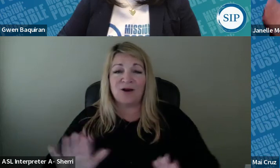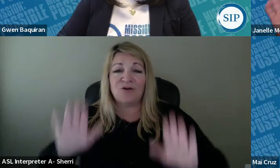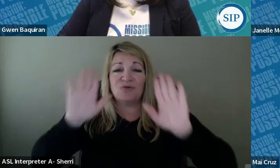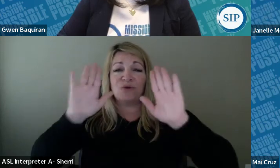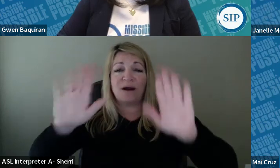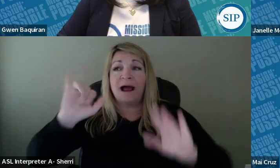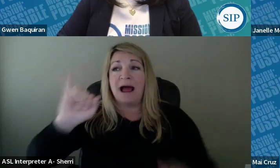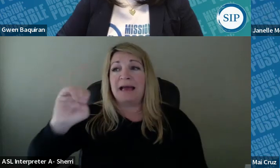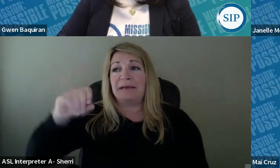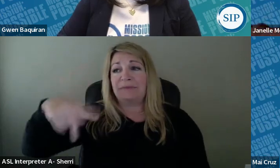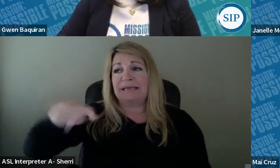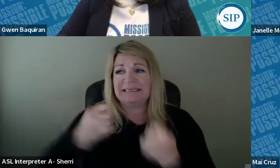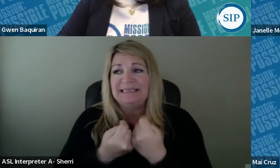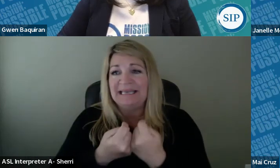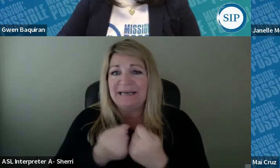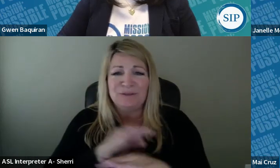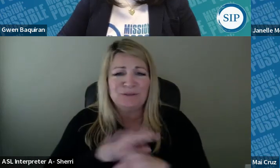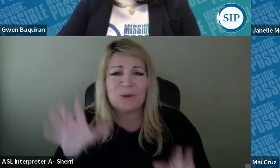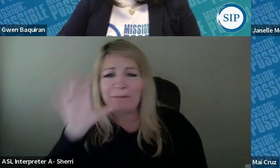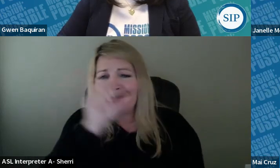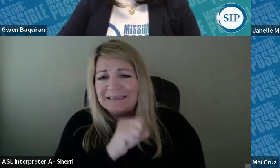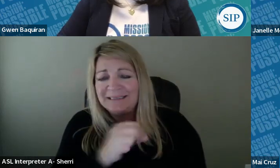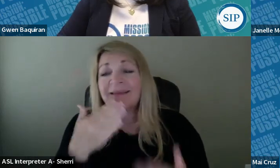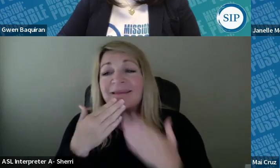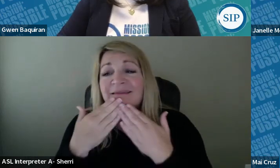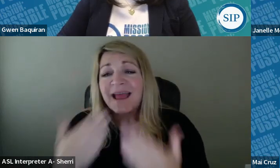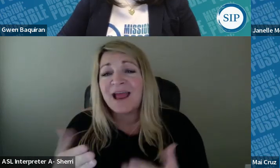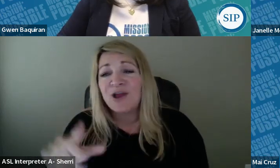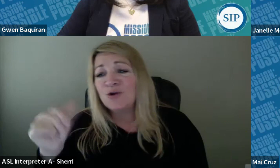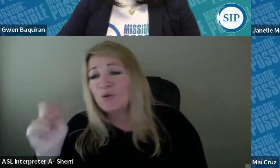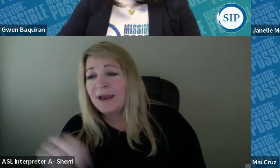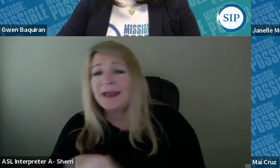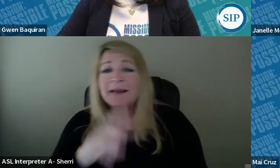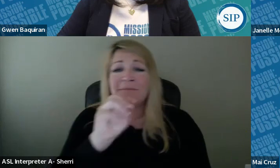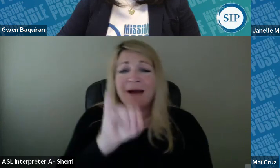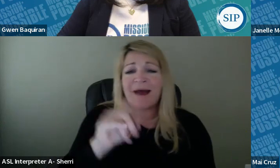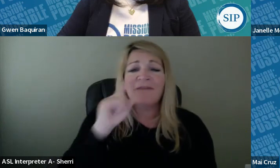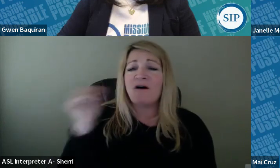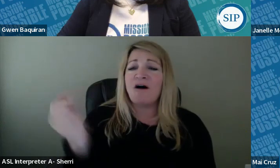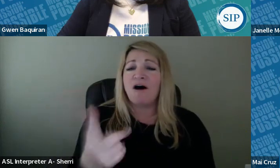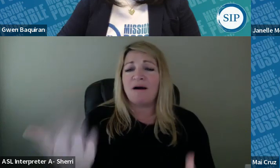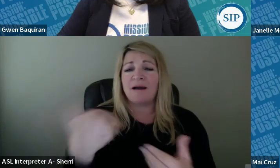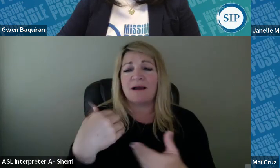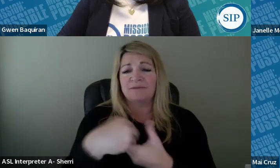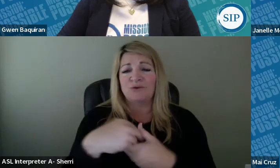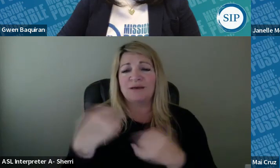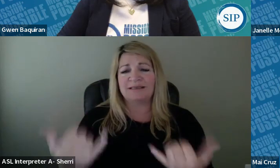team. So you do not want to miss it. Thank you so much, Gwen, Mai, and all of our attendees for being here today. We appreciate you